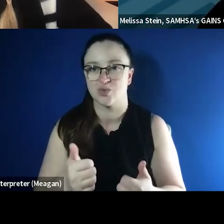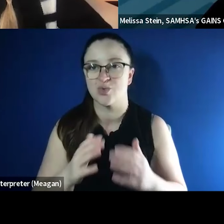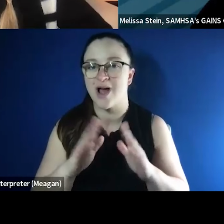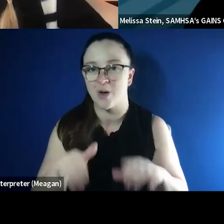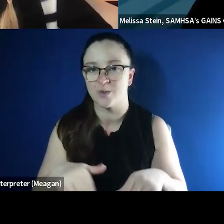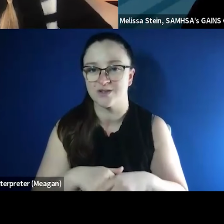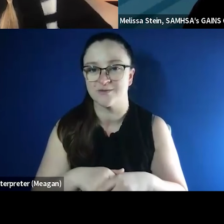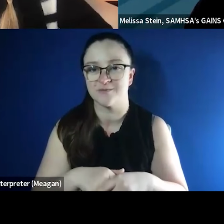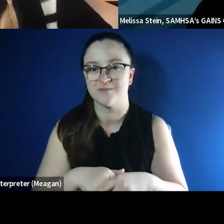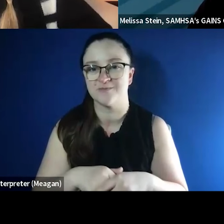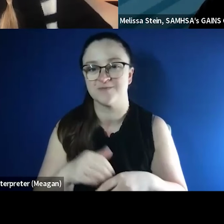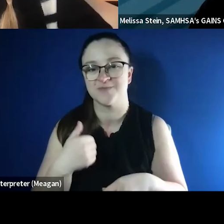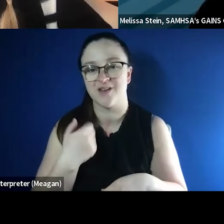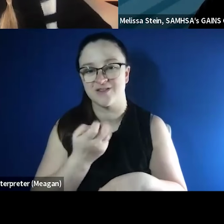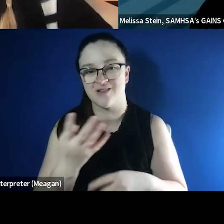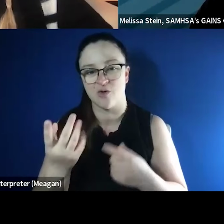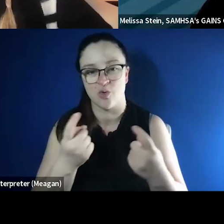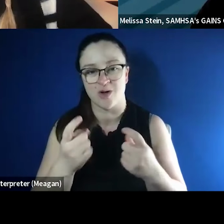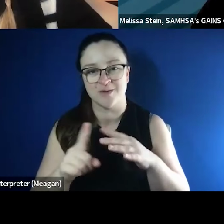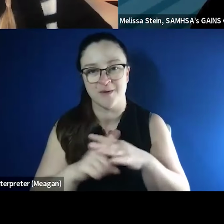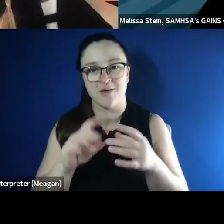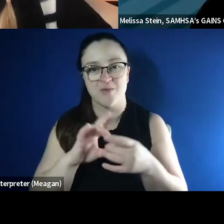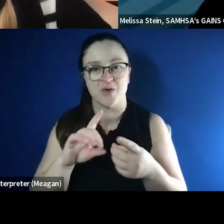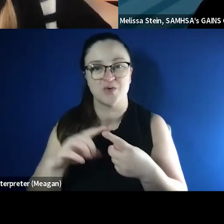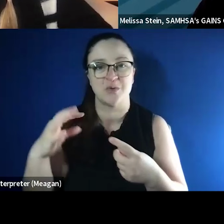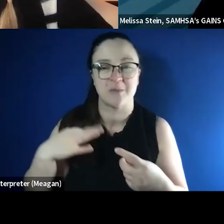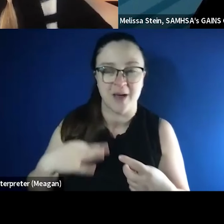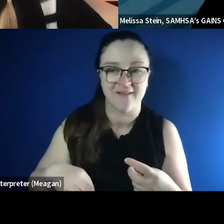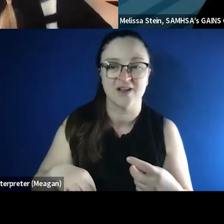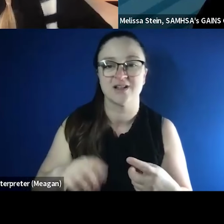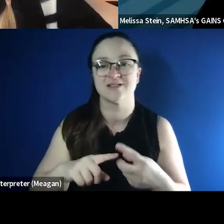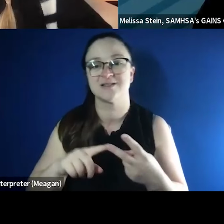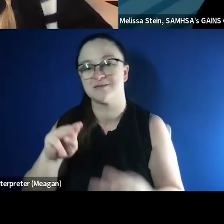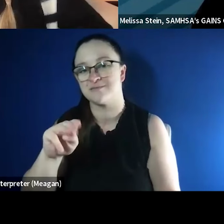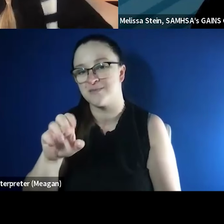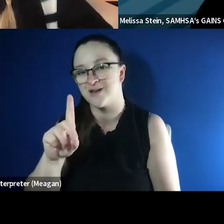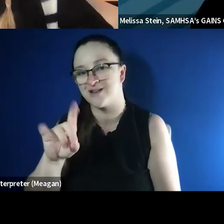are several questions popping up around benefits, Medicaid, et cetera. So,